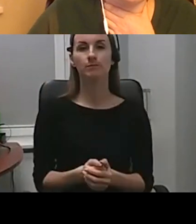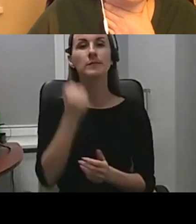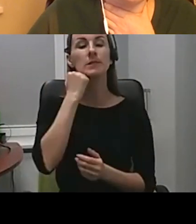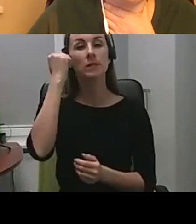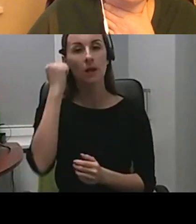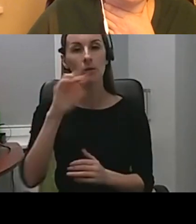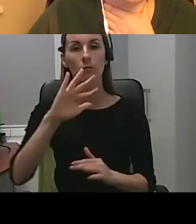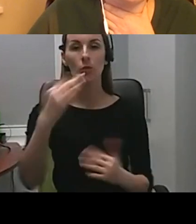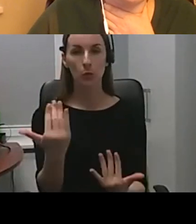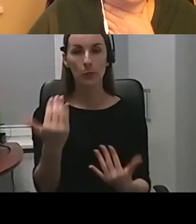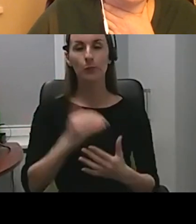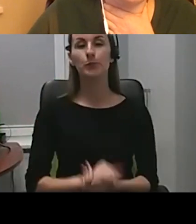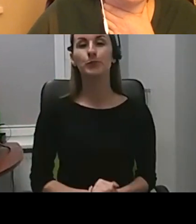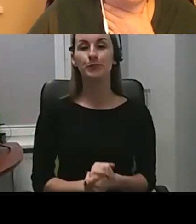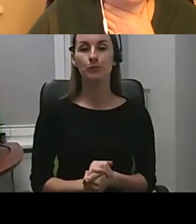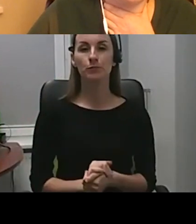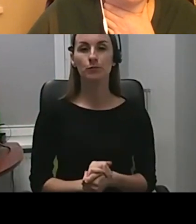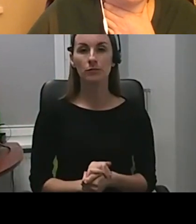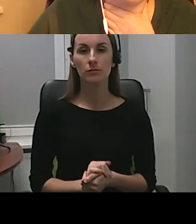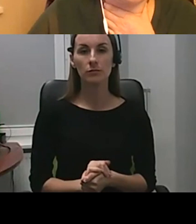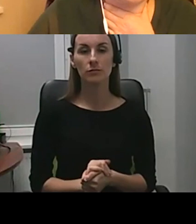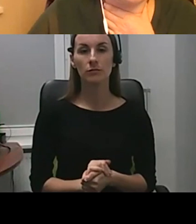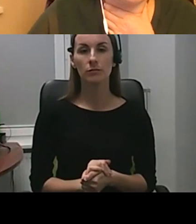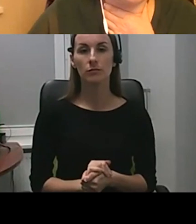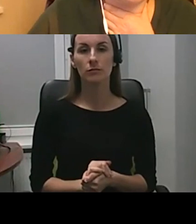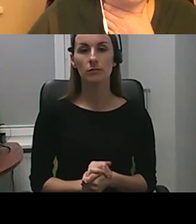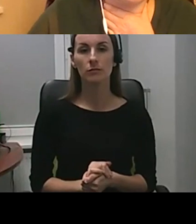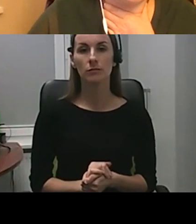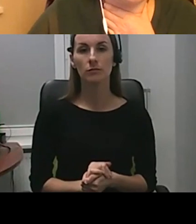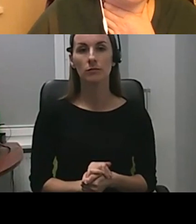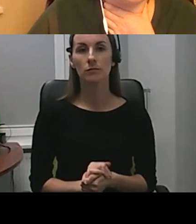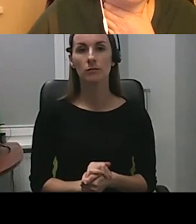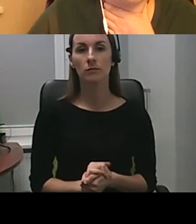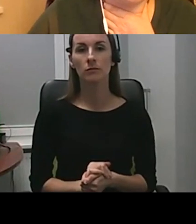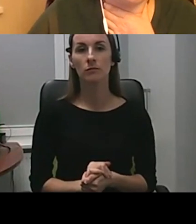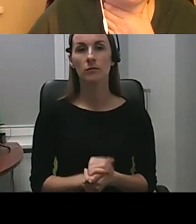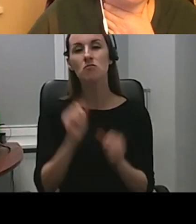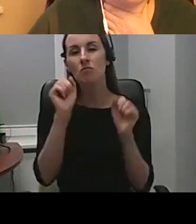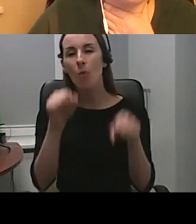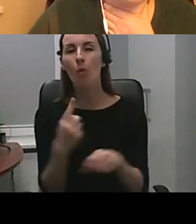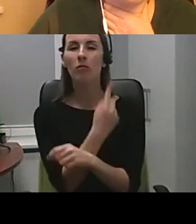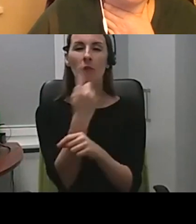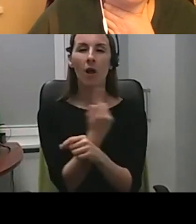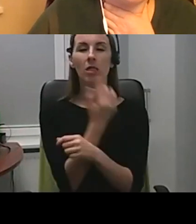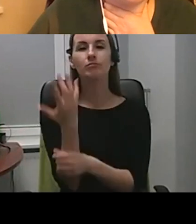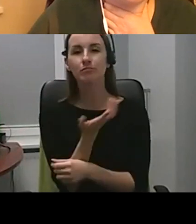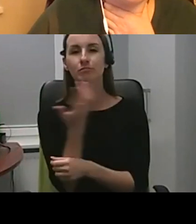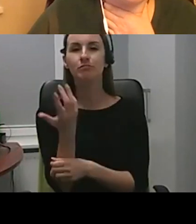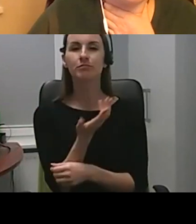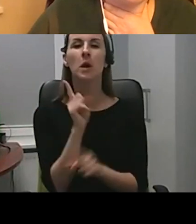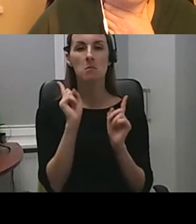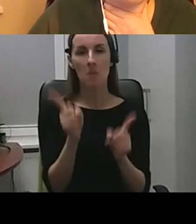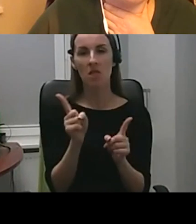we could talk for another hour or so, and yet our time is running up. I think